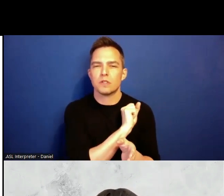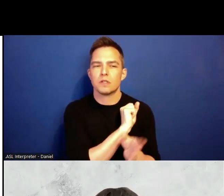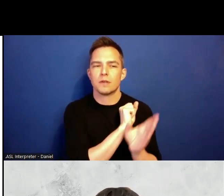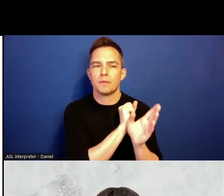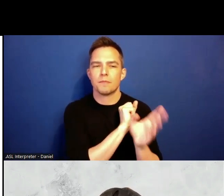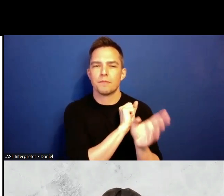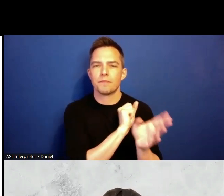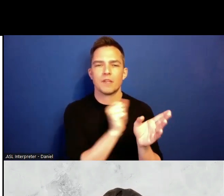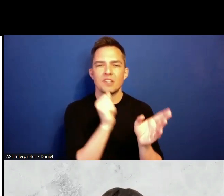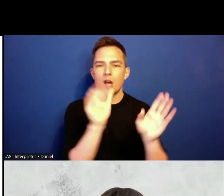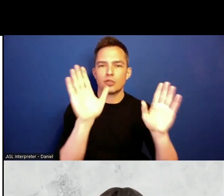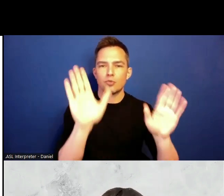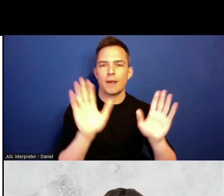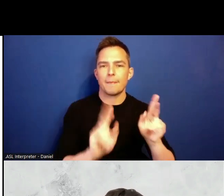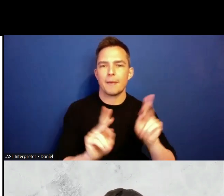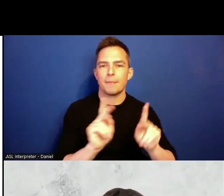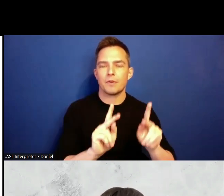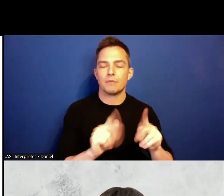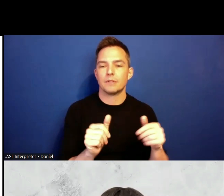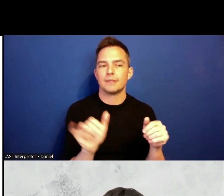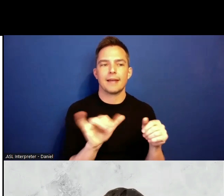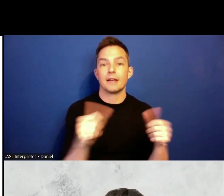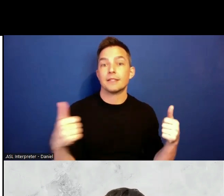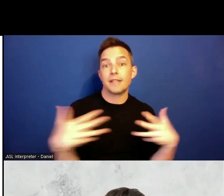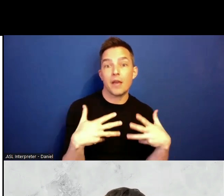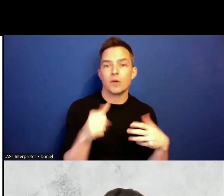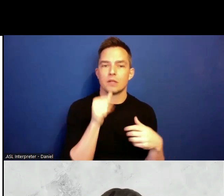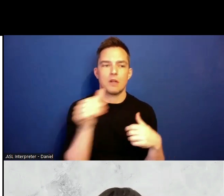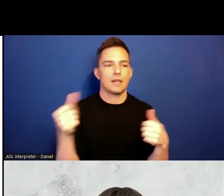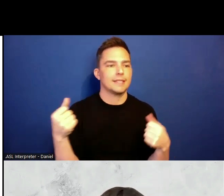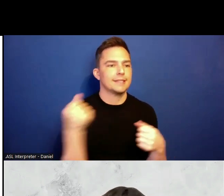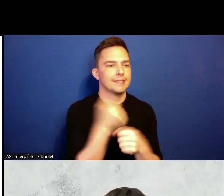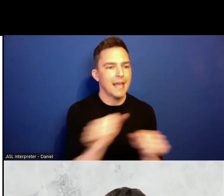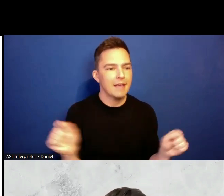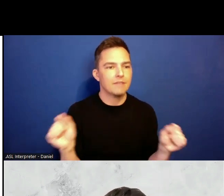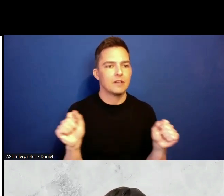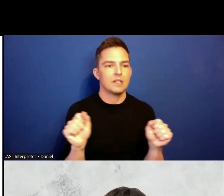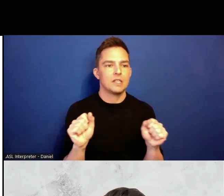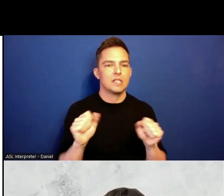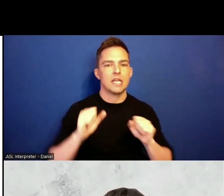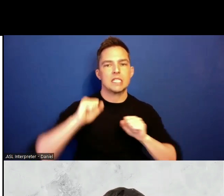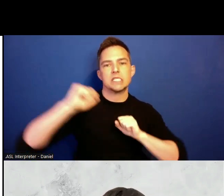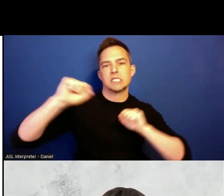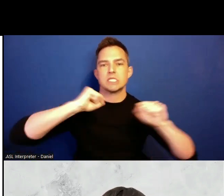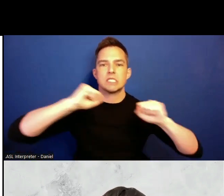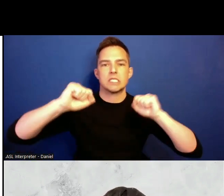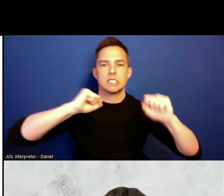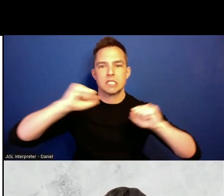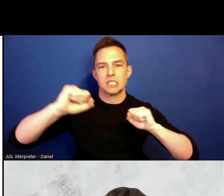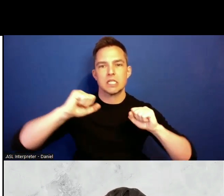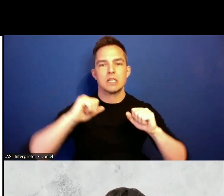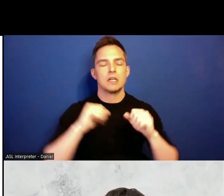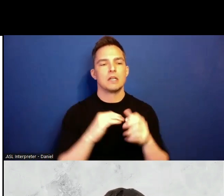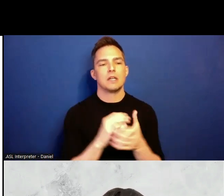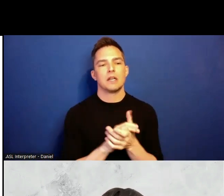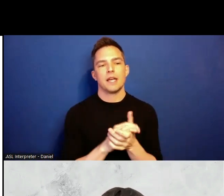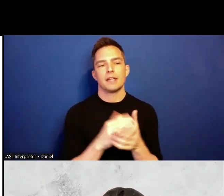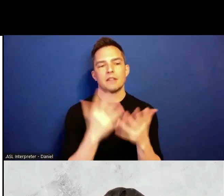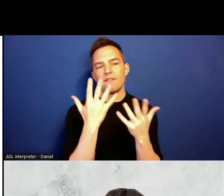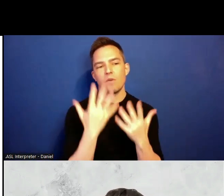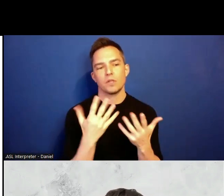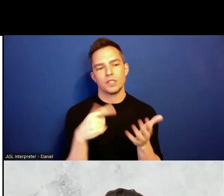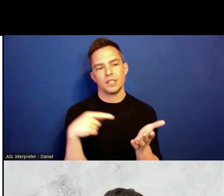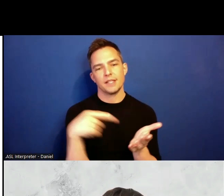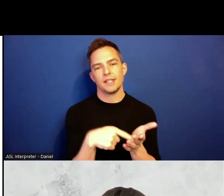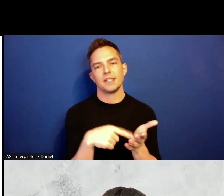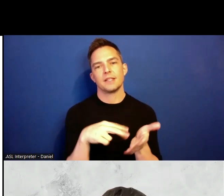not great people, scary, unsafe, unwieldy. And unfortunately, this